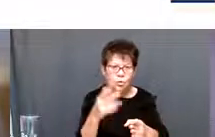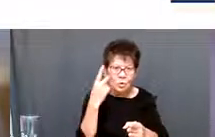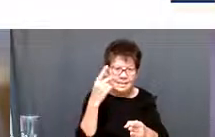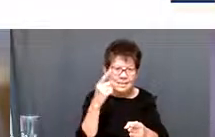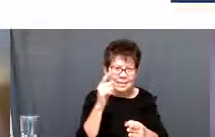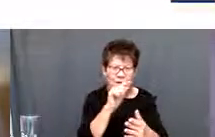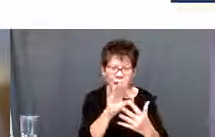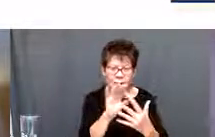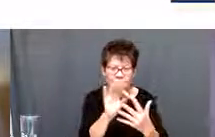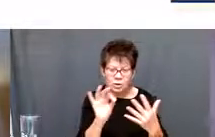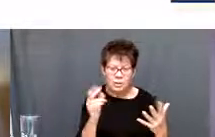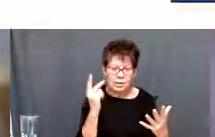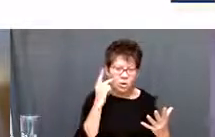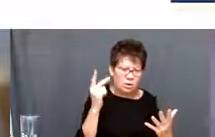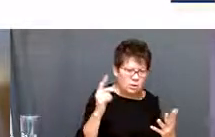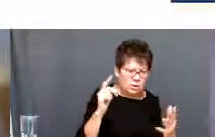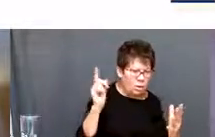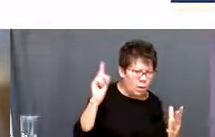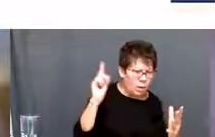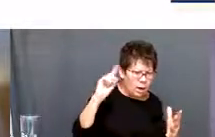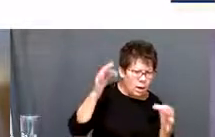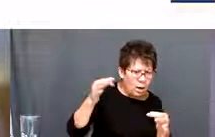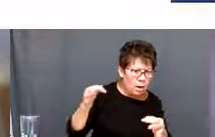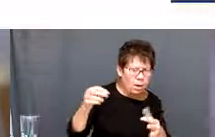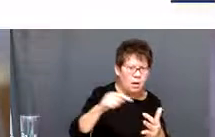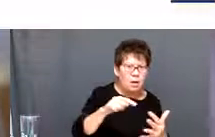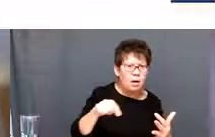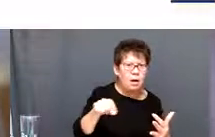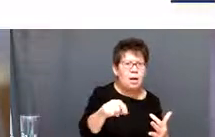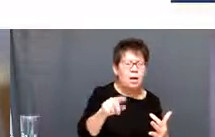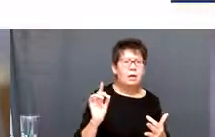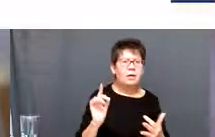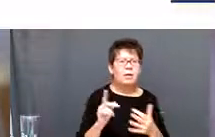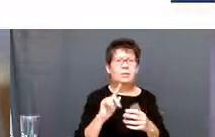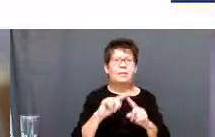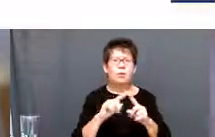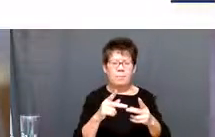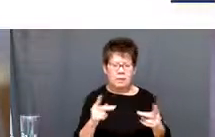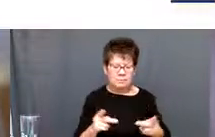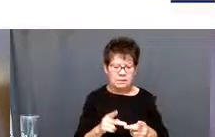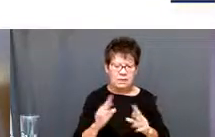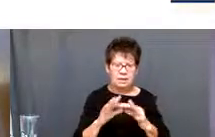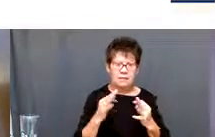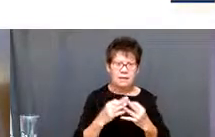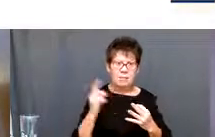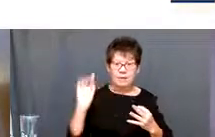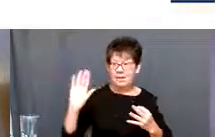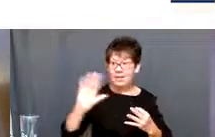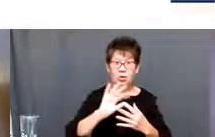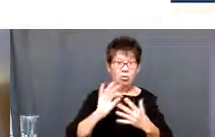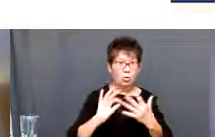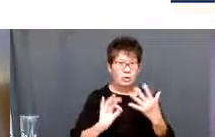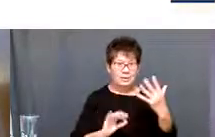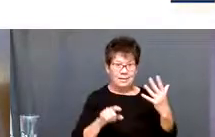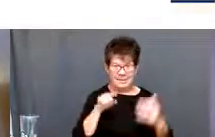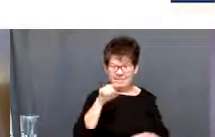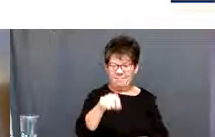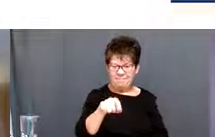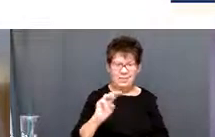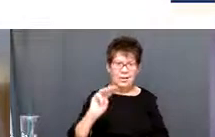and the different the different places that a child, a family, the choices that a family may have. We do have